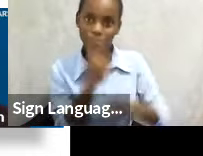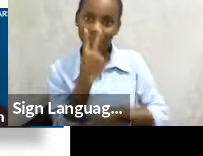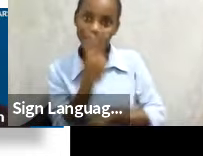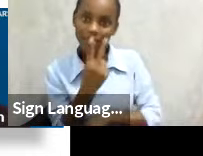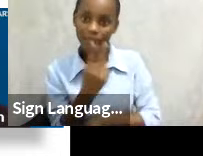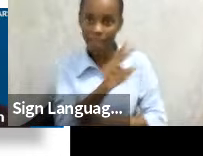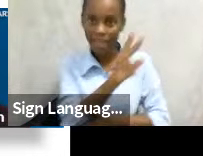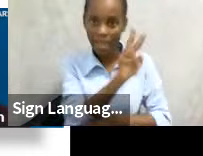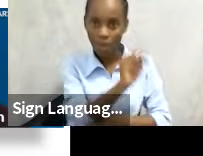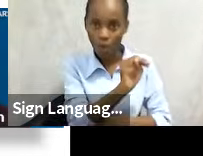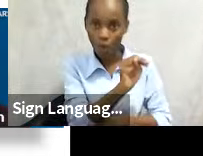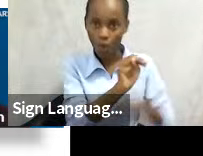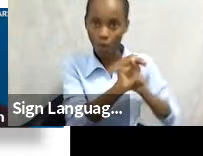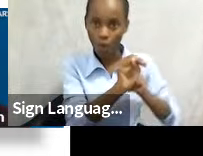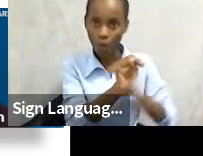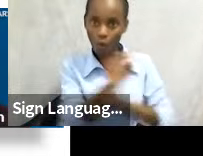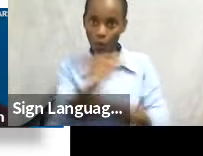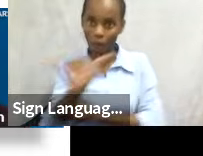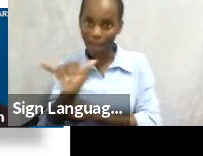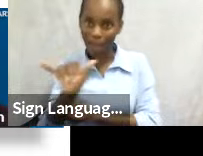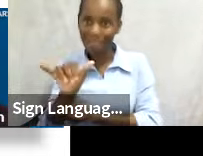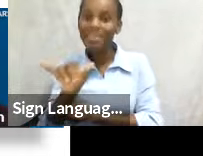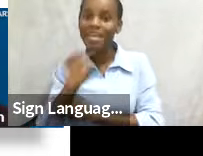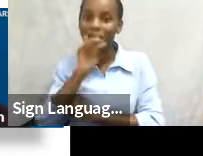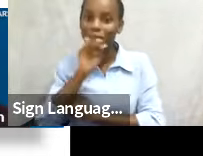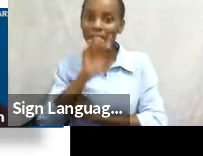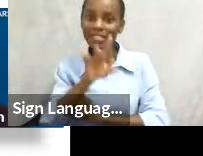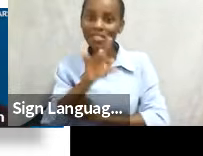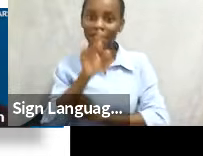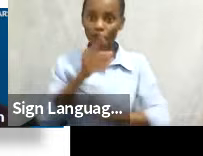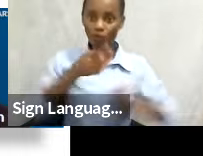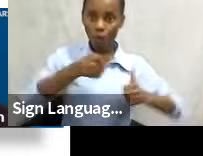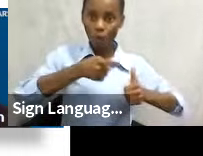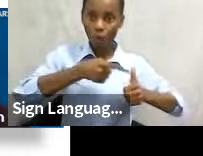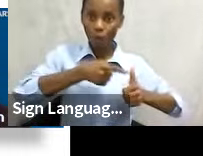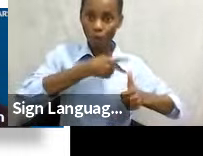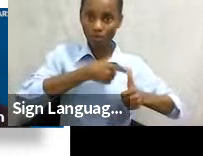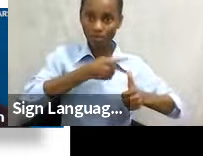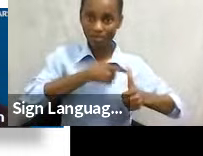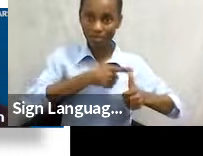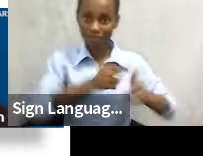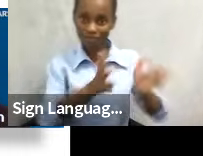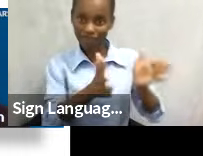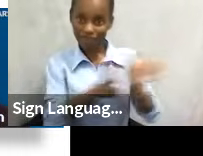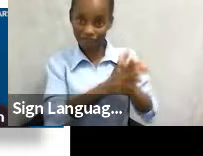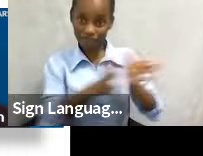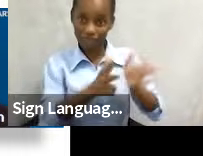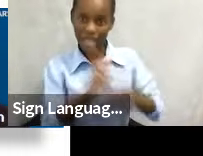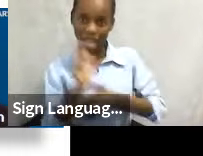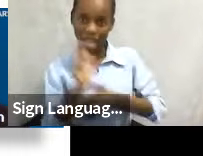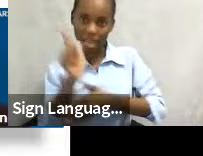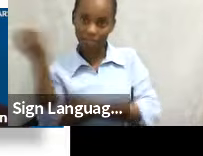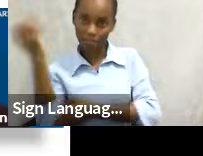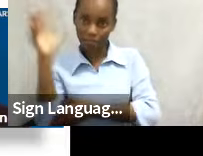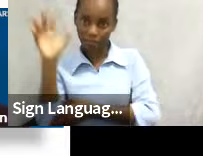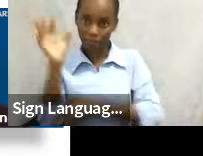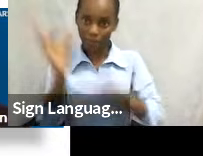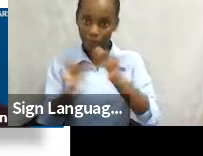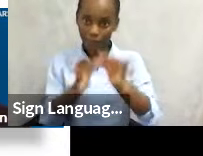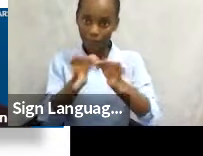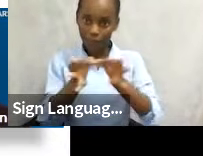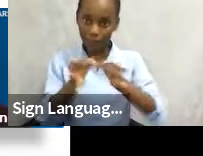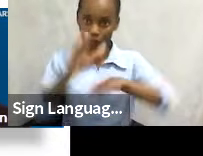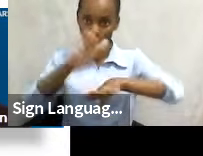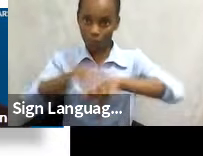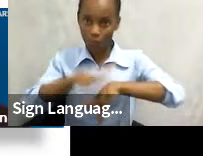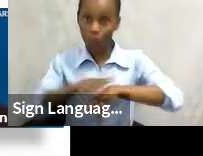for yes, that you have been selected for audit verification, which we're going to touch on a bit later in my presentation. On